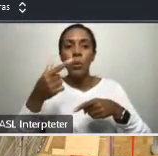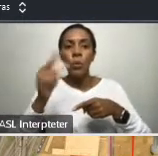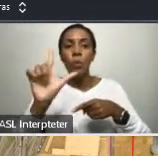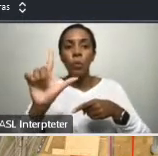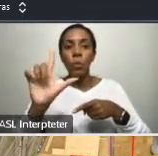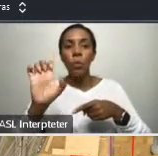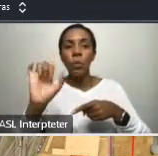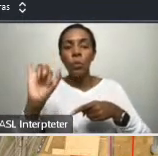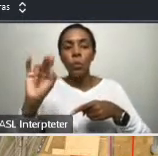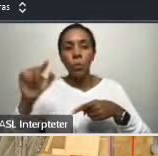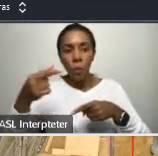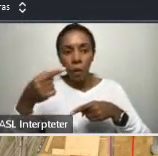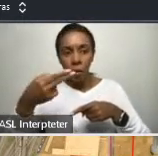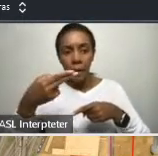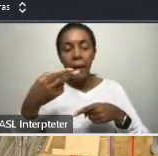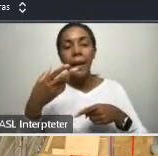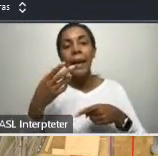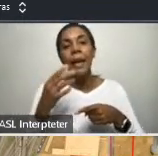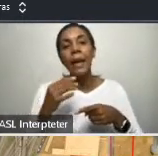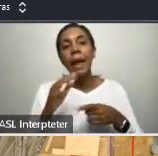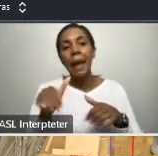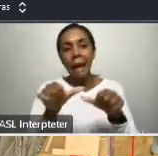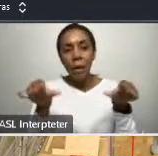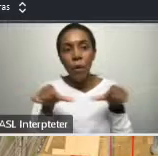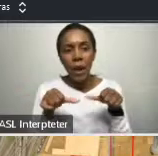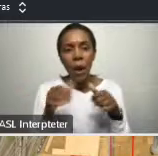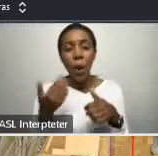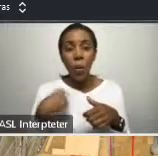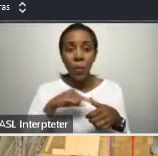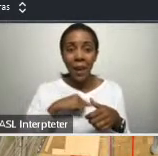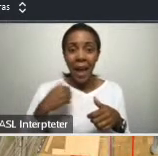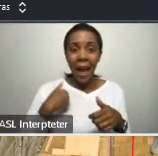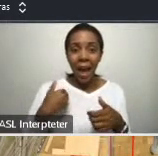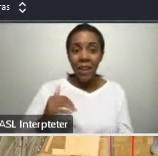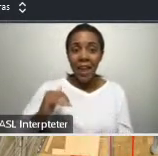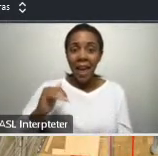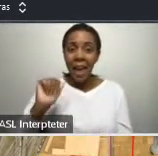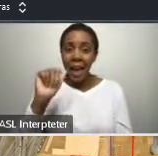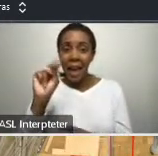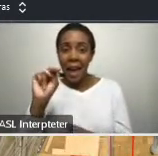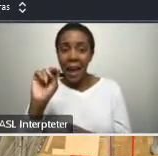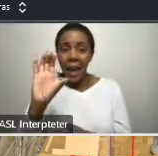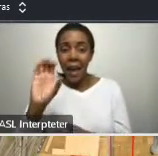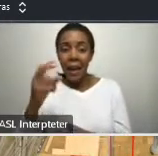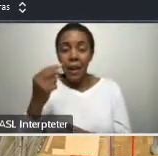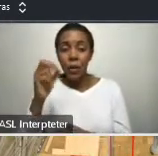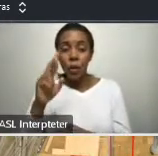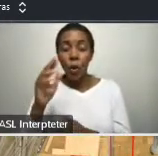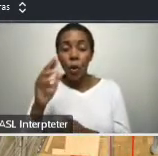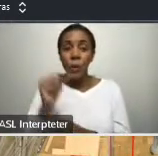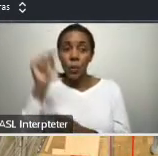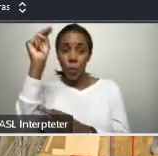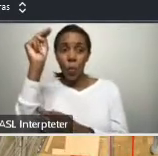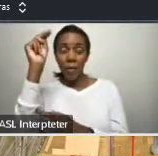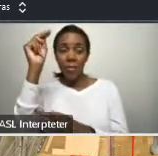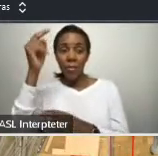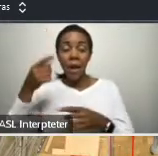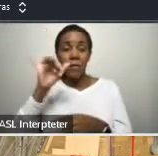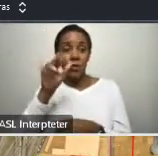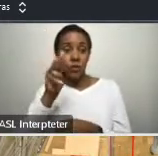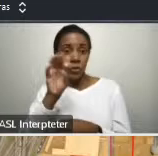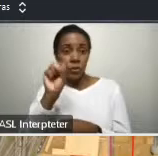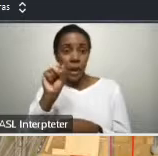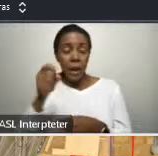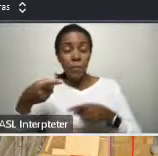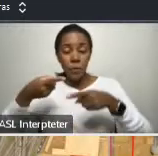area where we have an anchor that is recommended on the north side of James Road. On the south